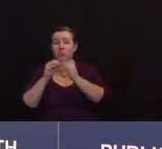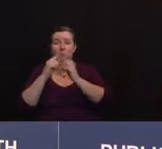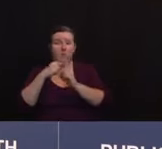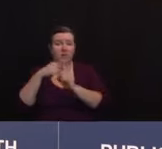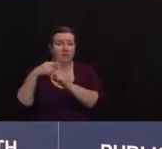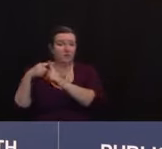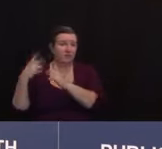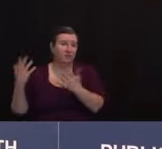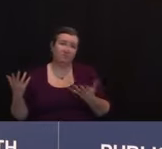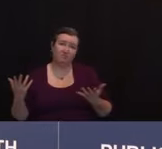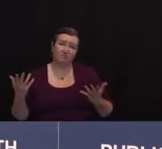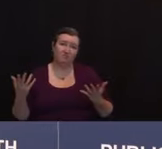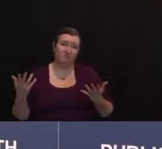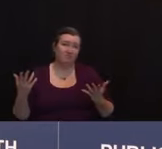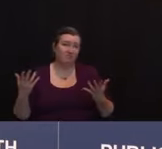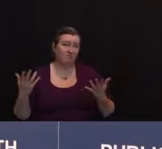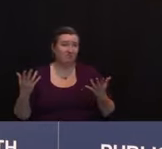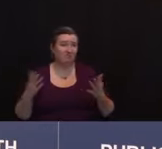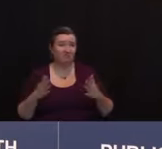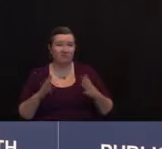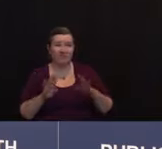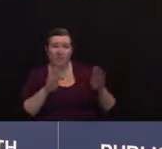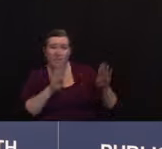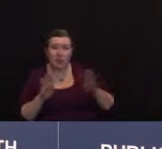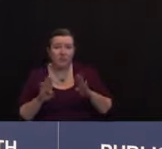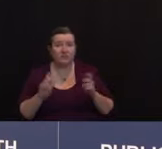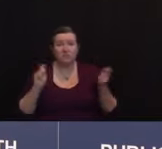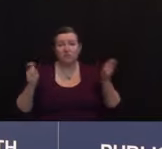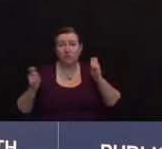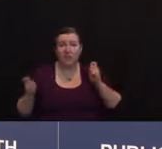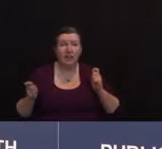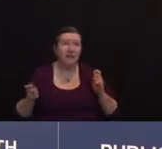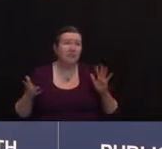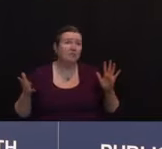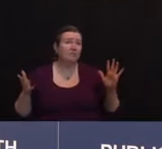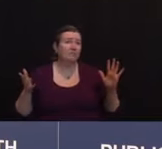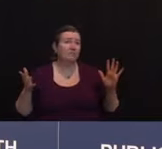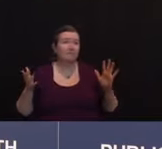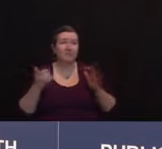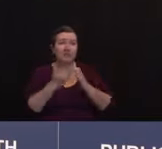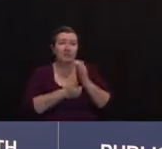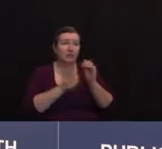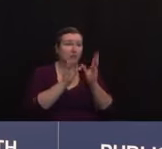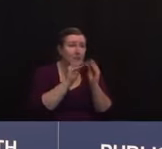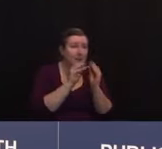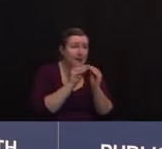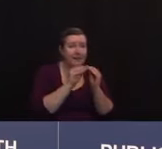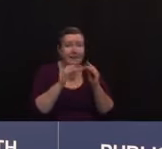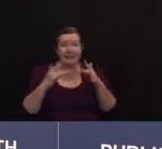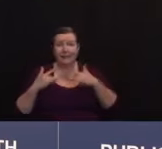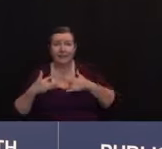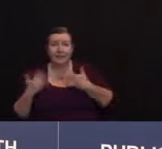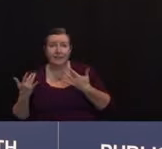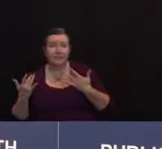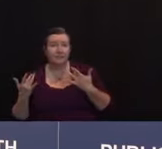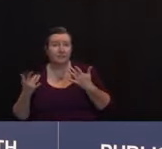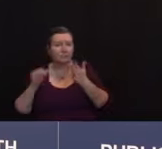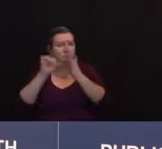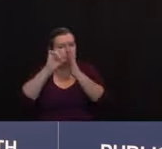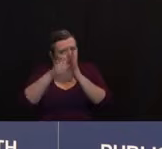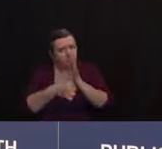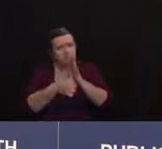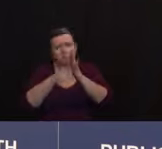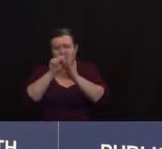behavior's changing as well. We're still, every meeting we have, every event that's had, we stress the importance of the